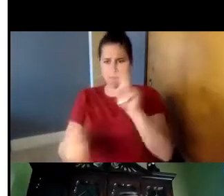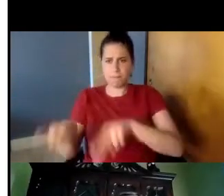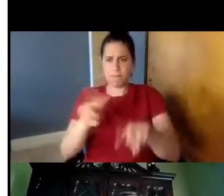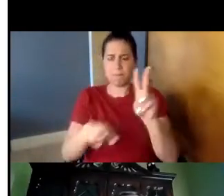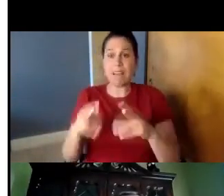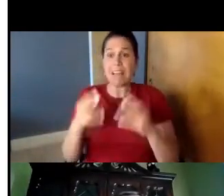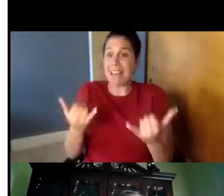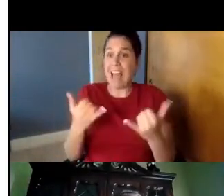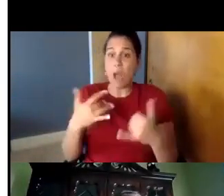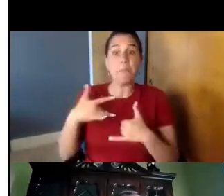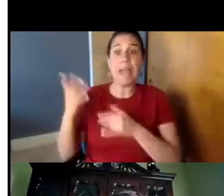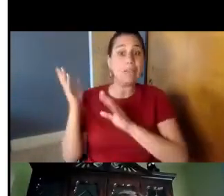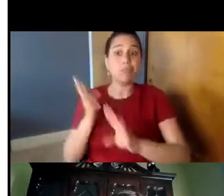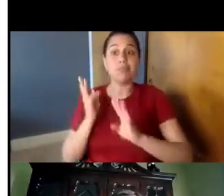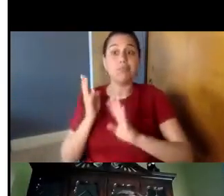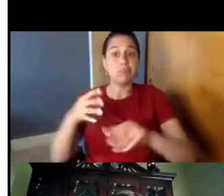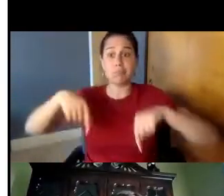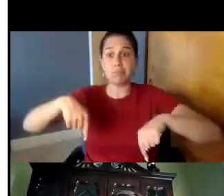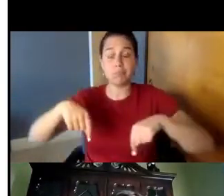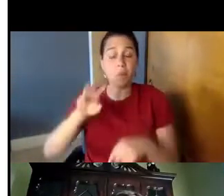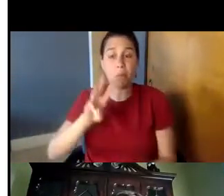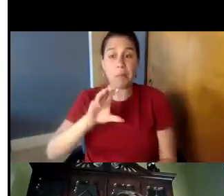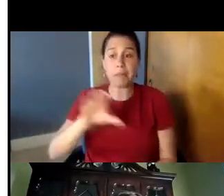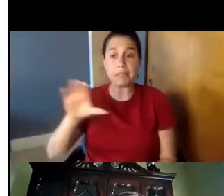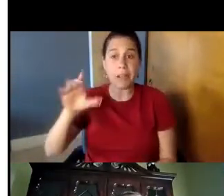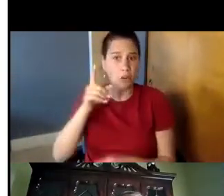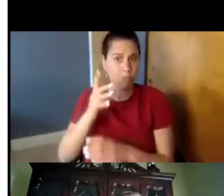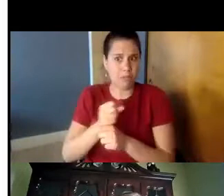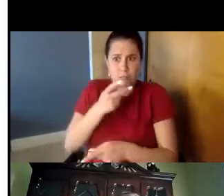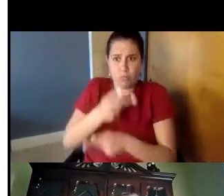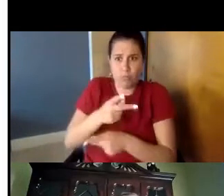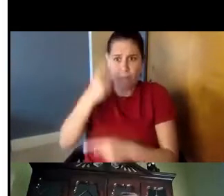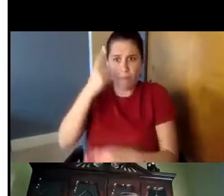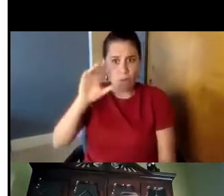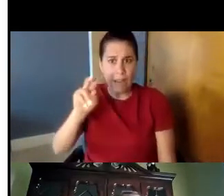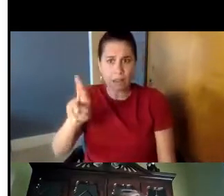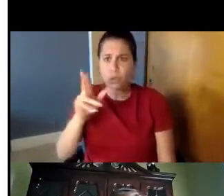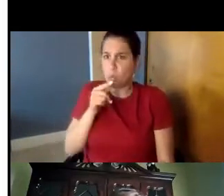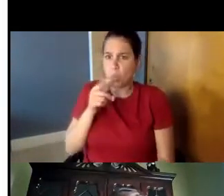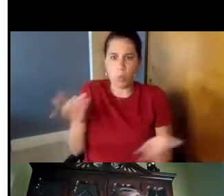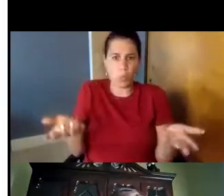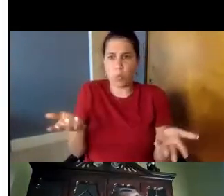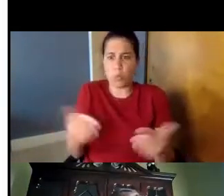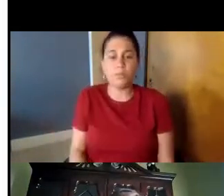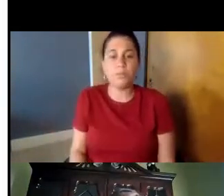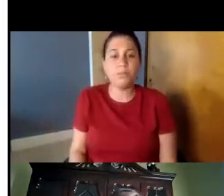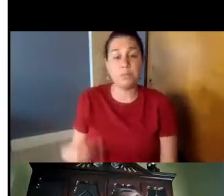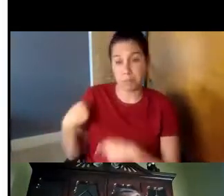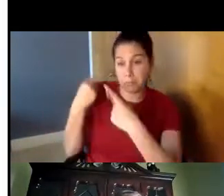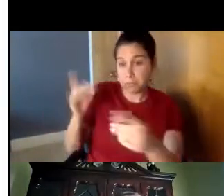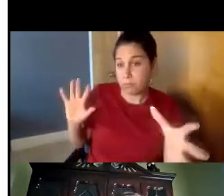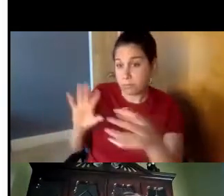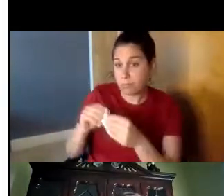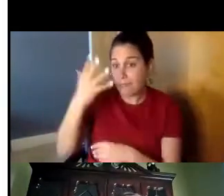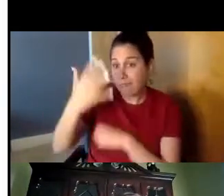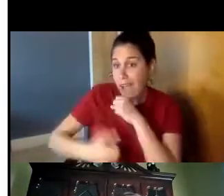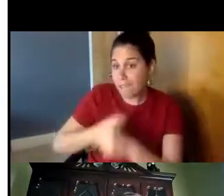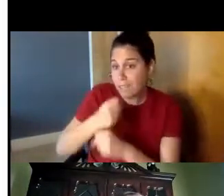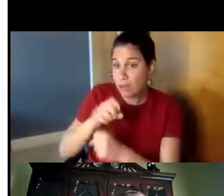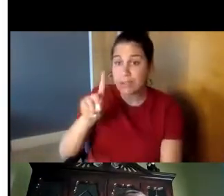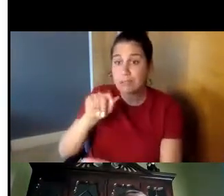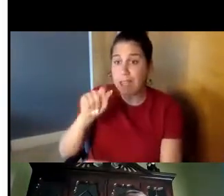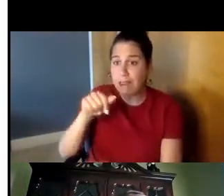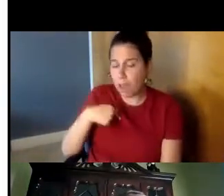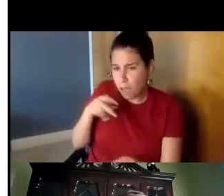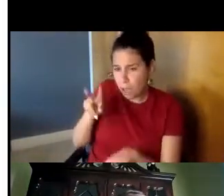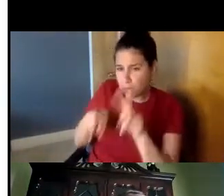Wilmot Cancer Institute to receive care for their cancer. When we pulled all of the patient data from the past 5 years, we saw that we really